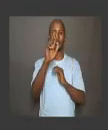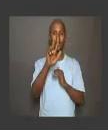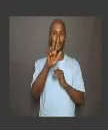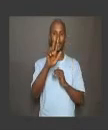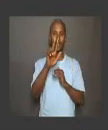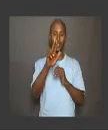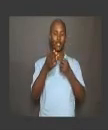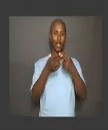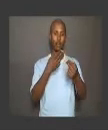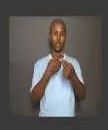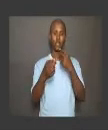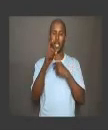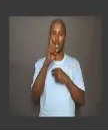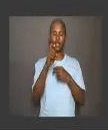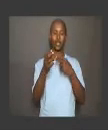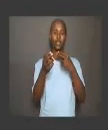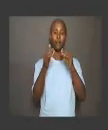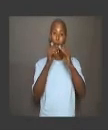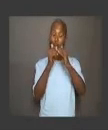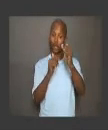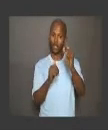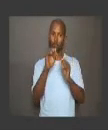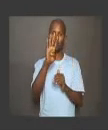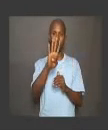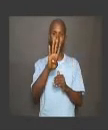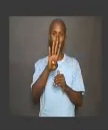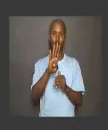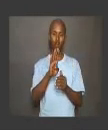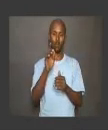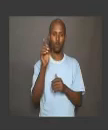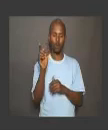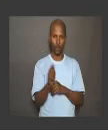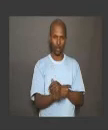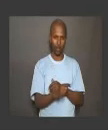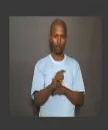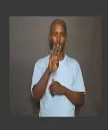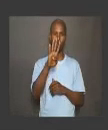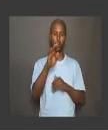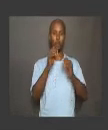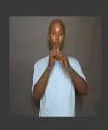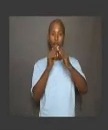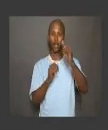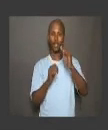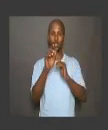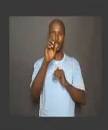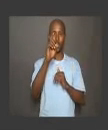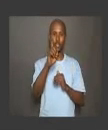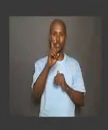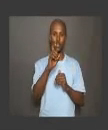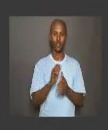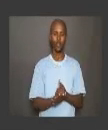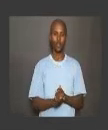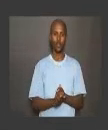x minus 3 times x minus 4 over